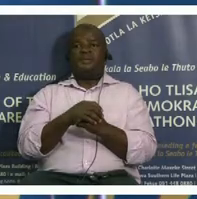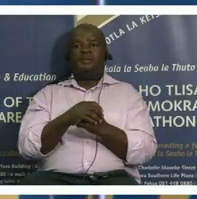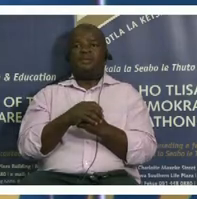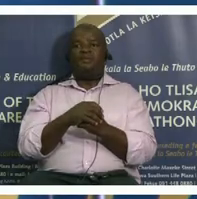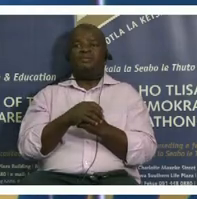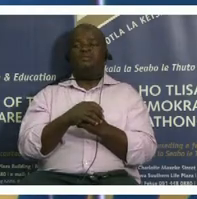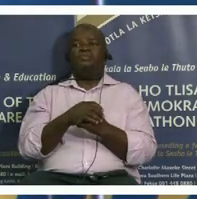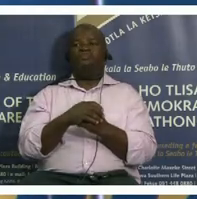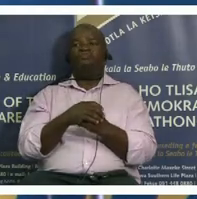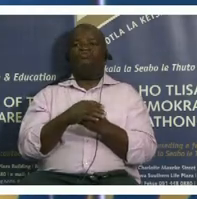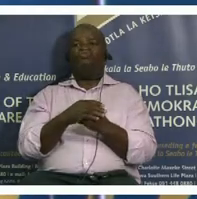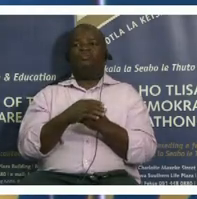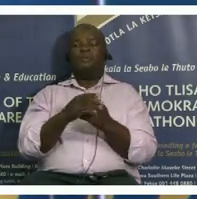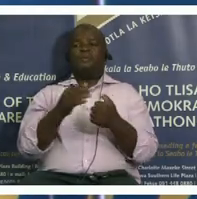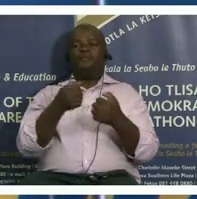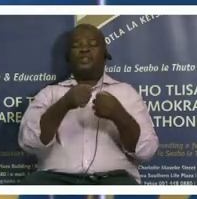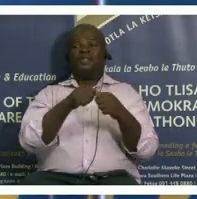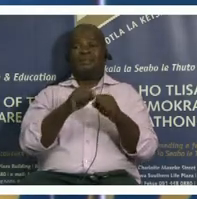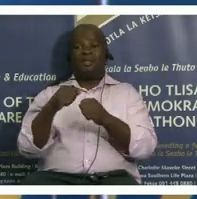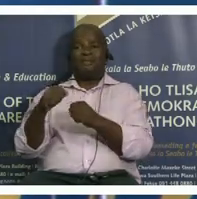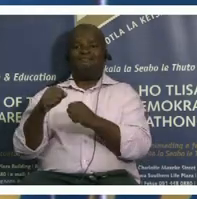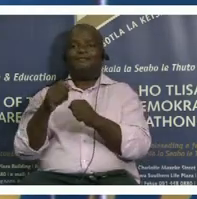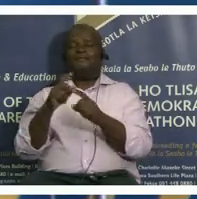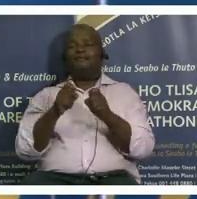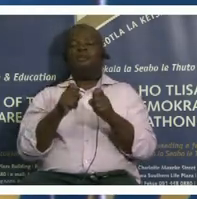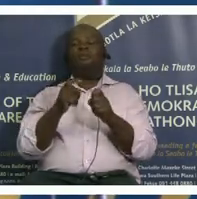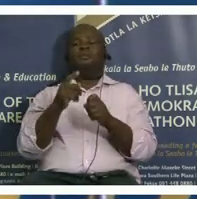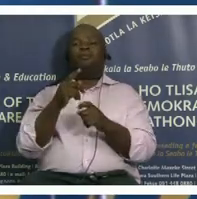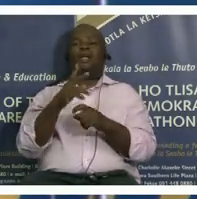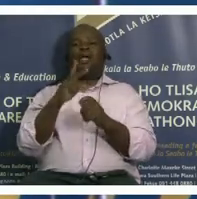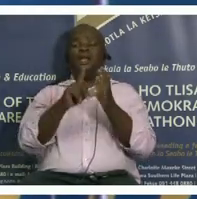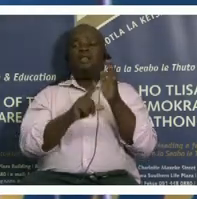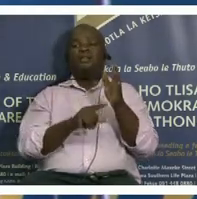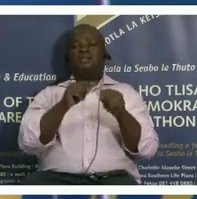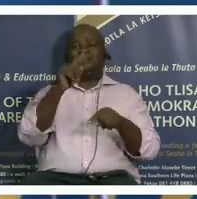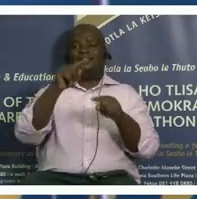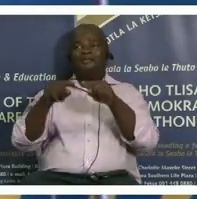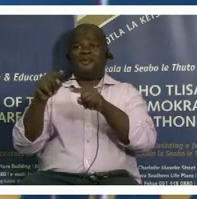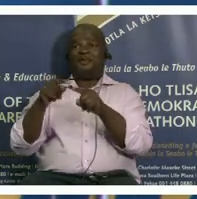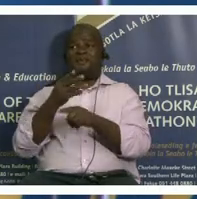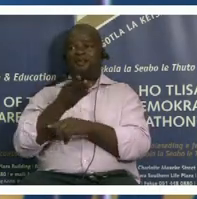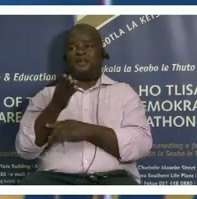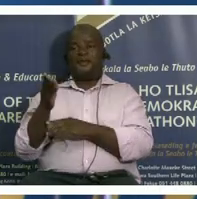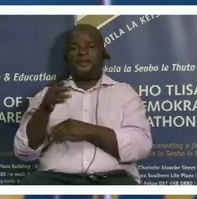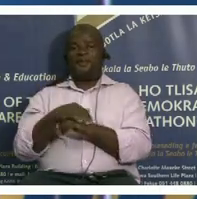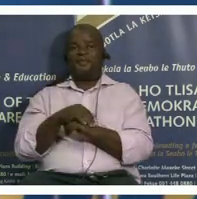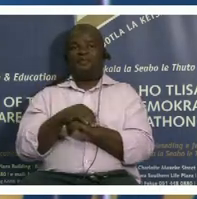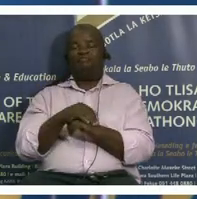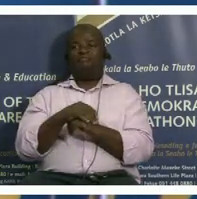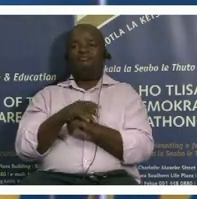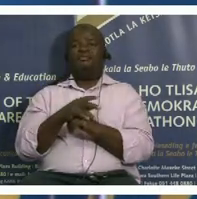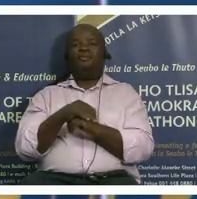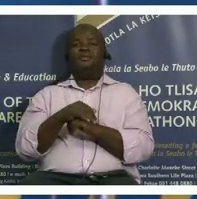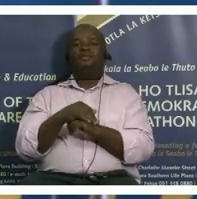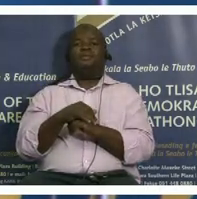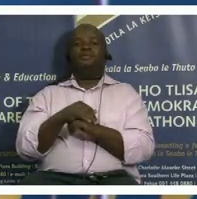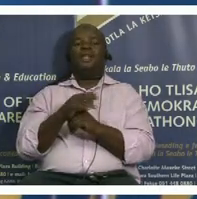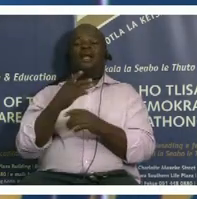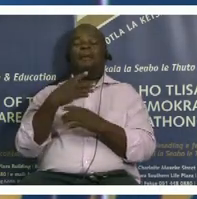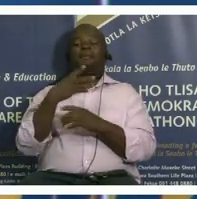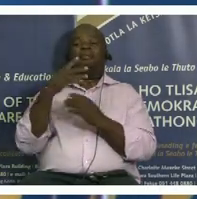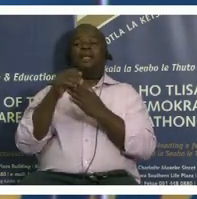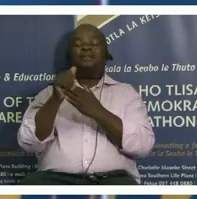the chairpersons from respective legislatures, the heads of Chapter 9 and